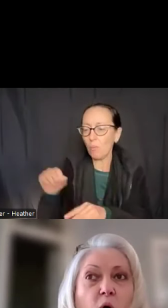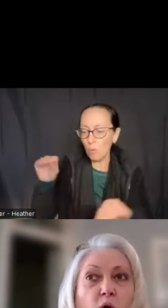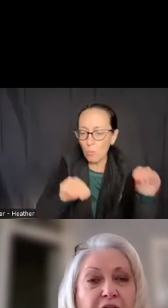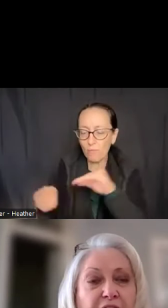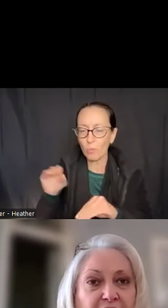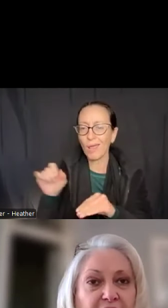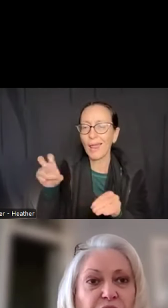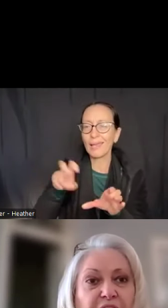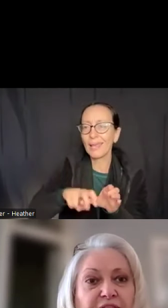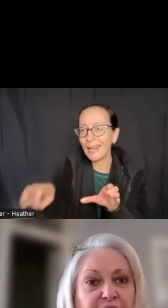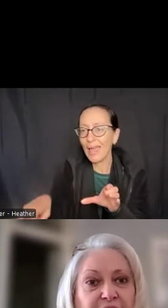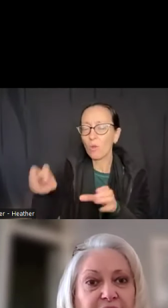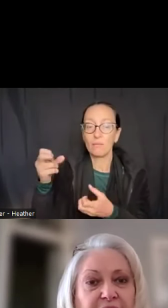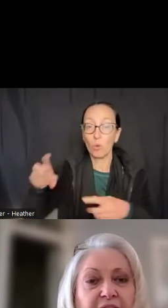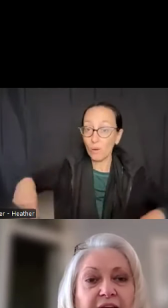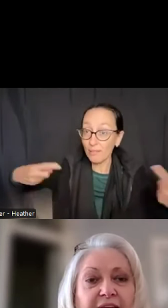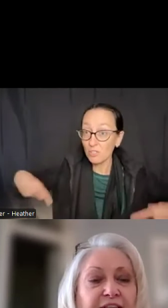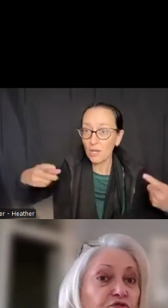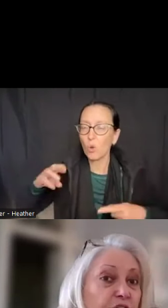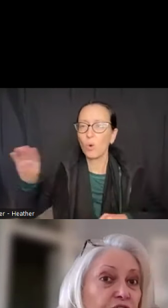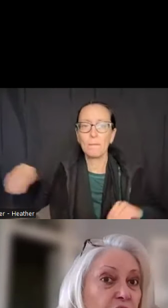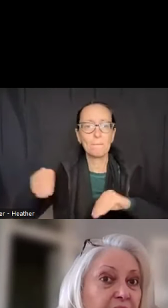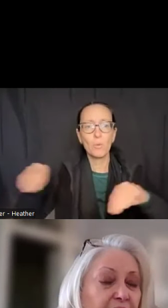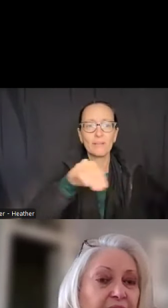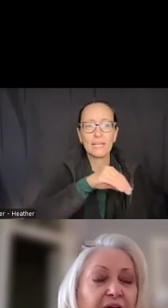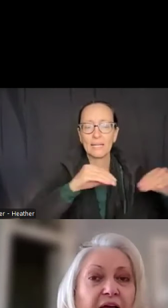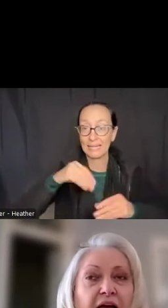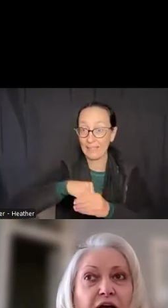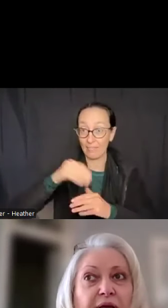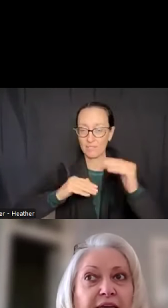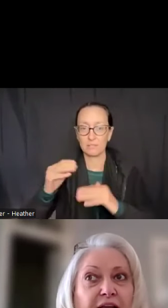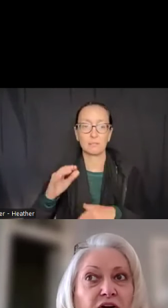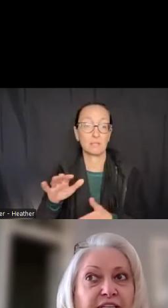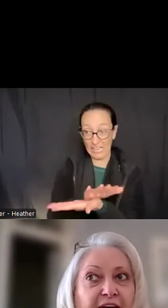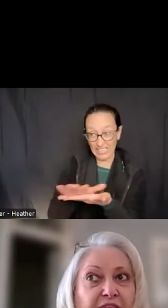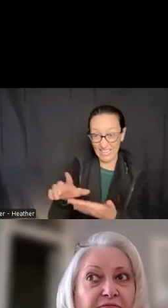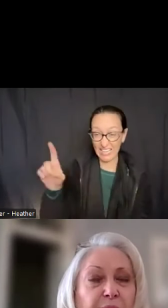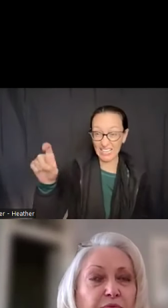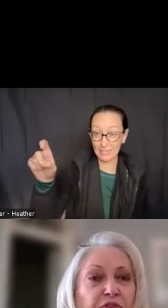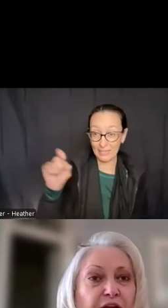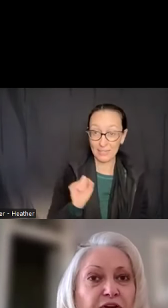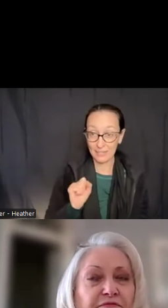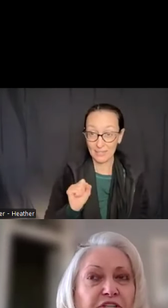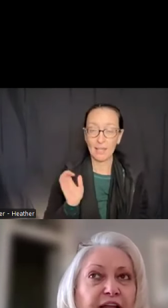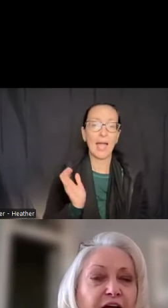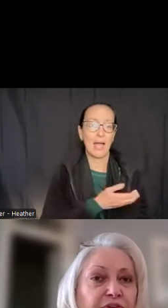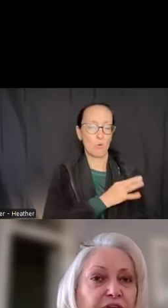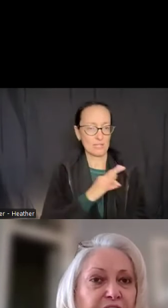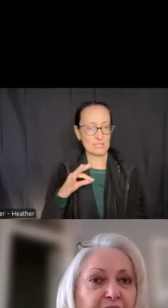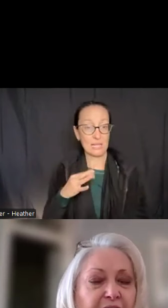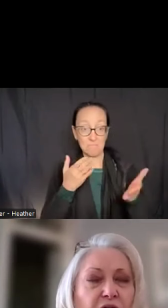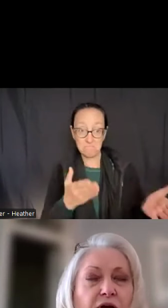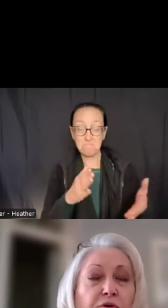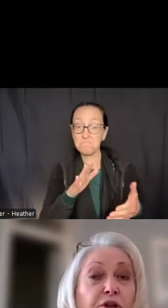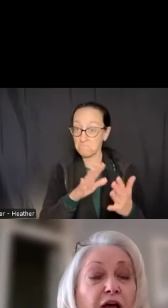wheelchair or navigating through that facility? Is the structure clean? Again, are staff members there sufficient hours